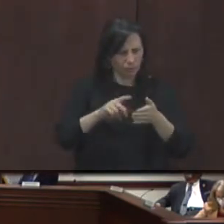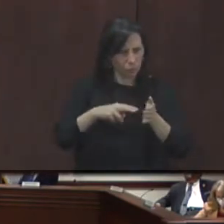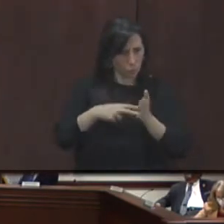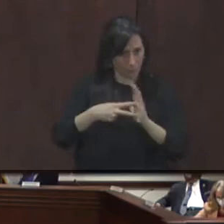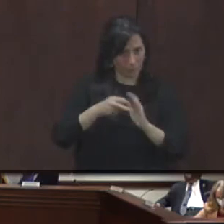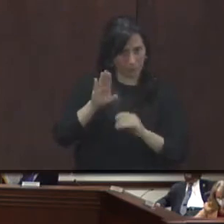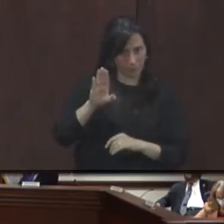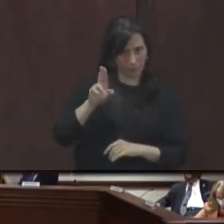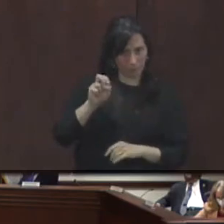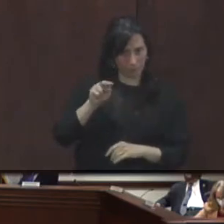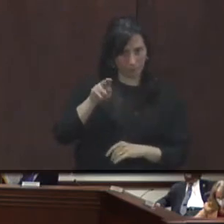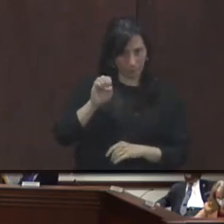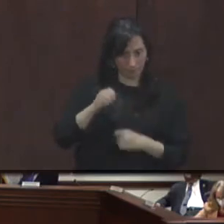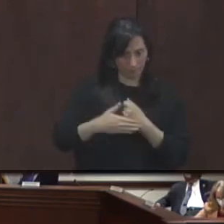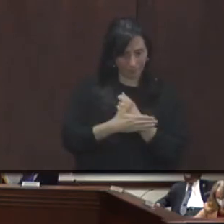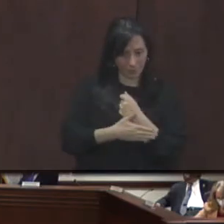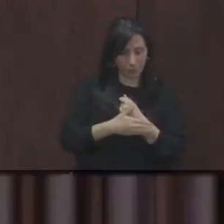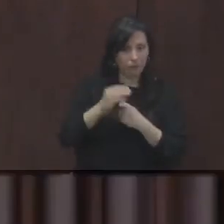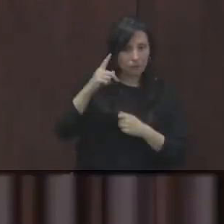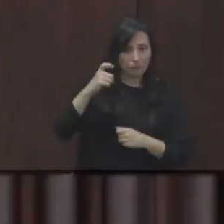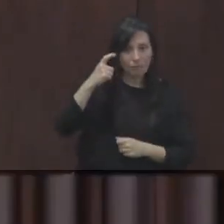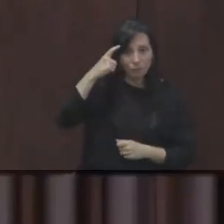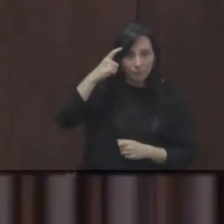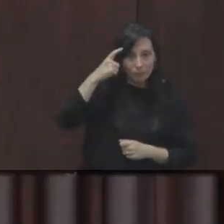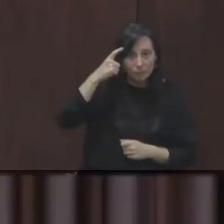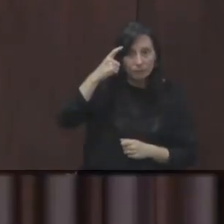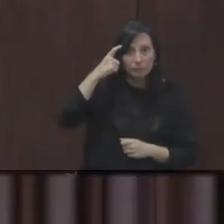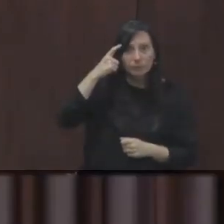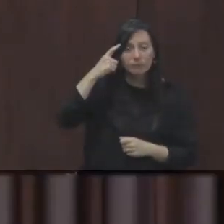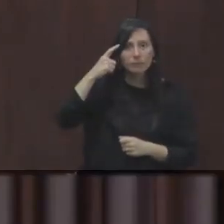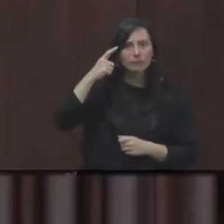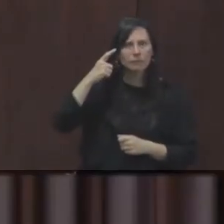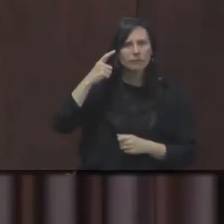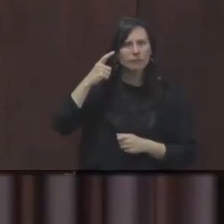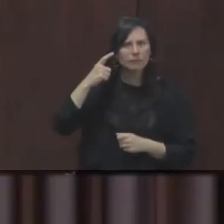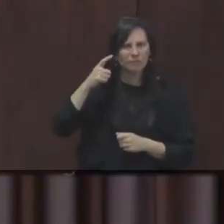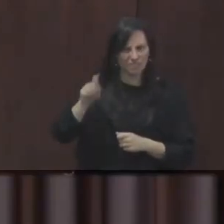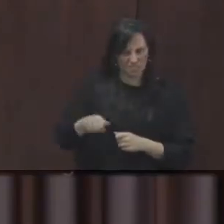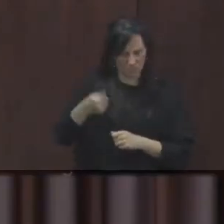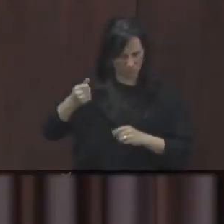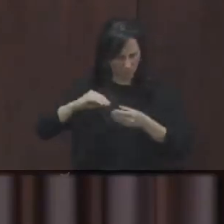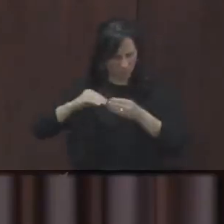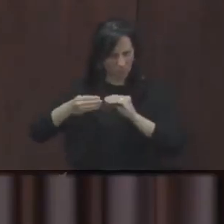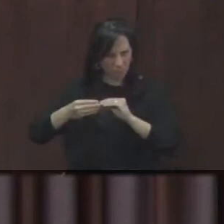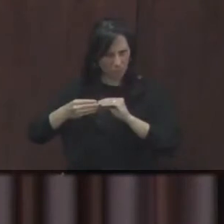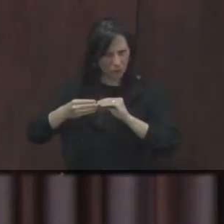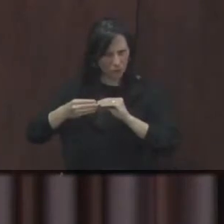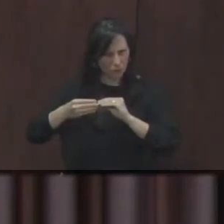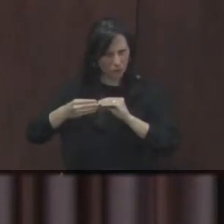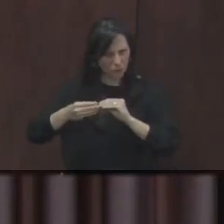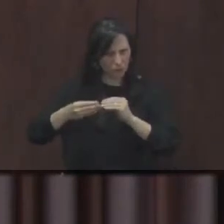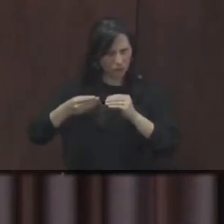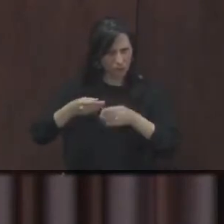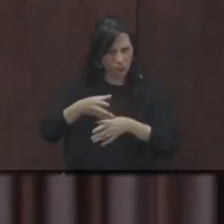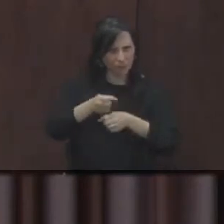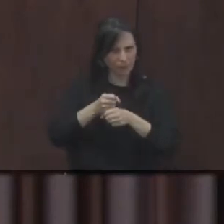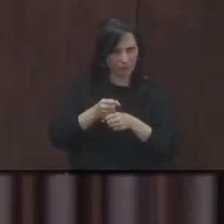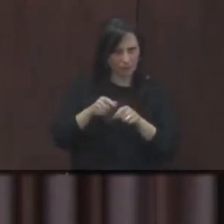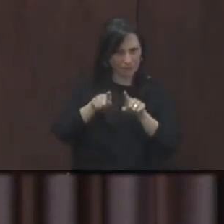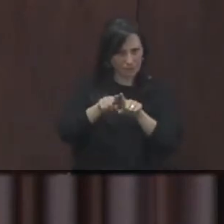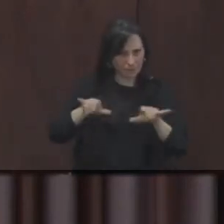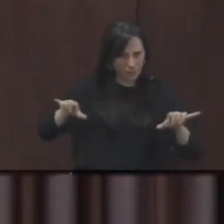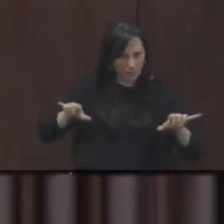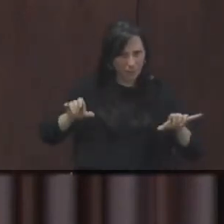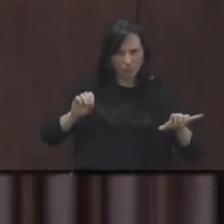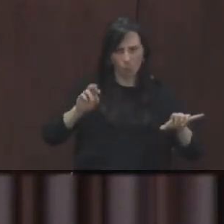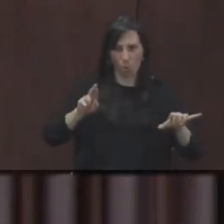Buncombe County government for allocation? Is there an additional much larger number that's also happening in parallel, or is that the total that's our